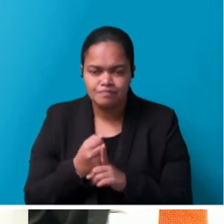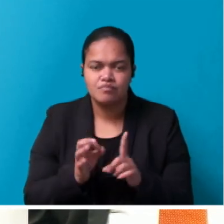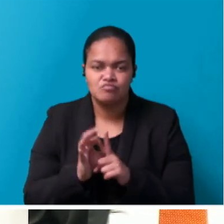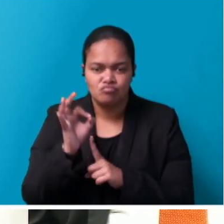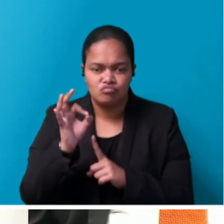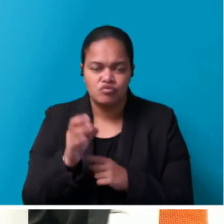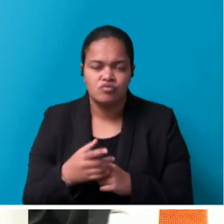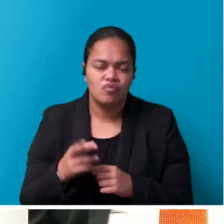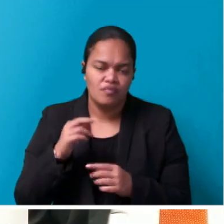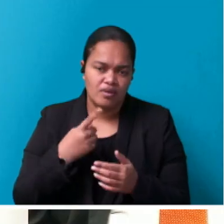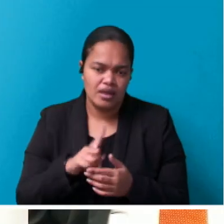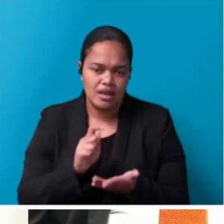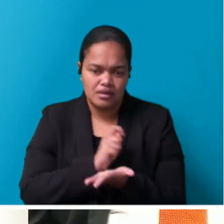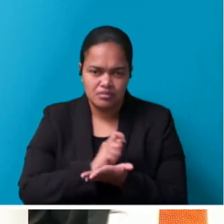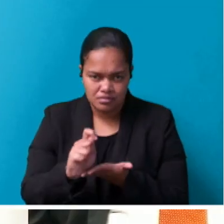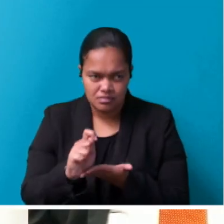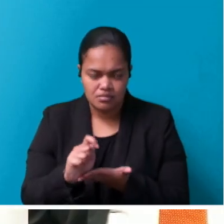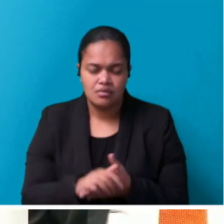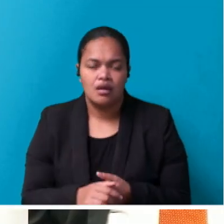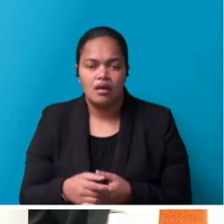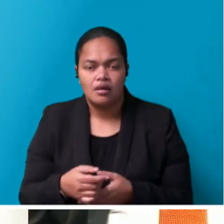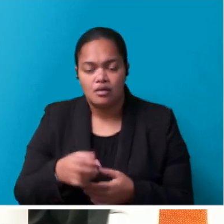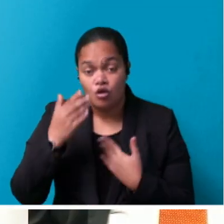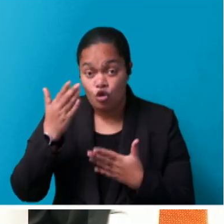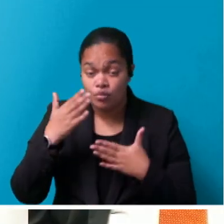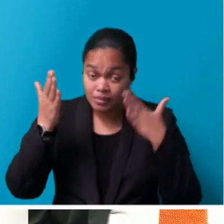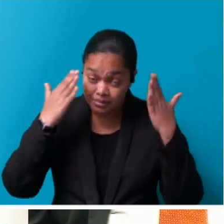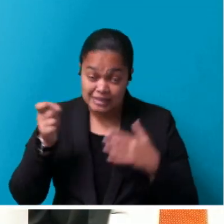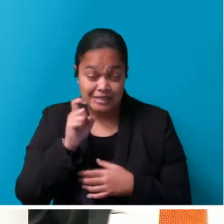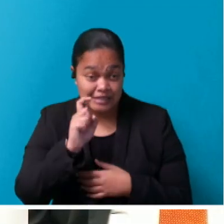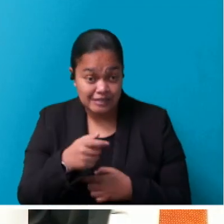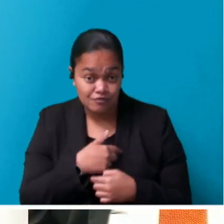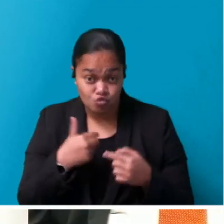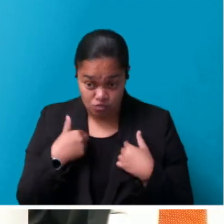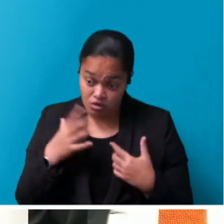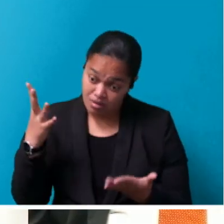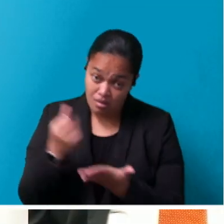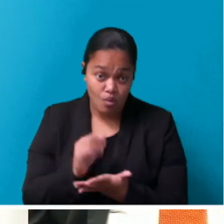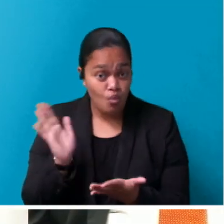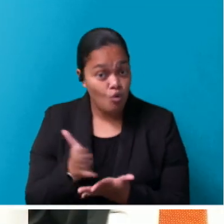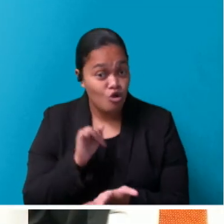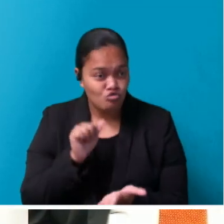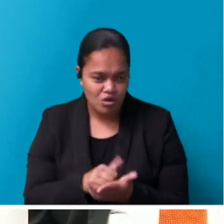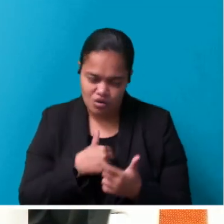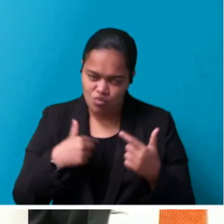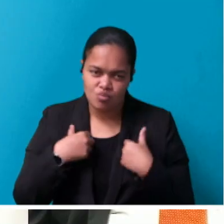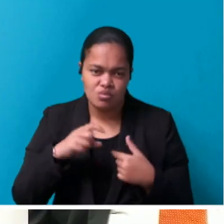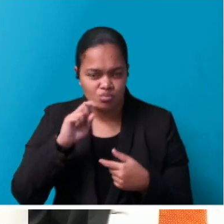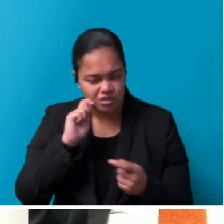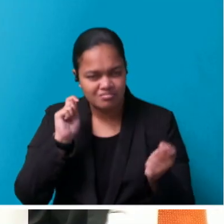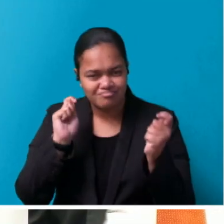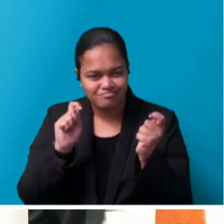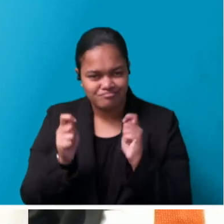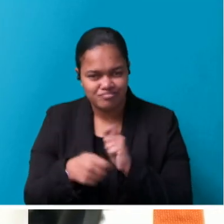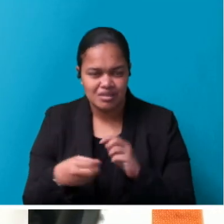and transparency. Honorable Speaker, if we get this right, we will transform how business